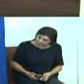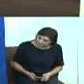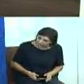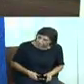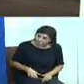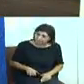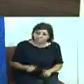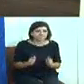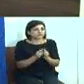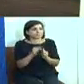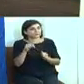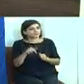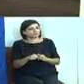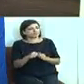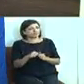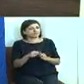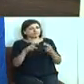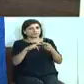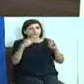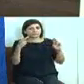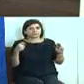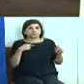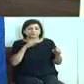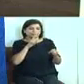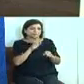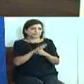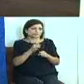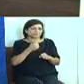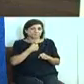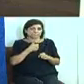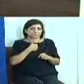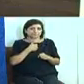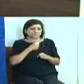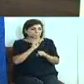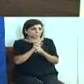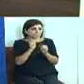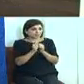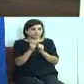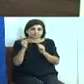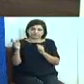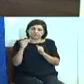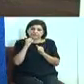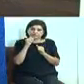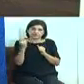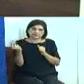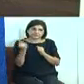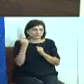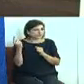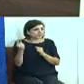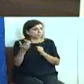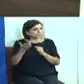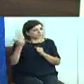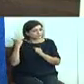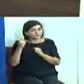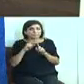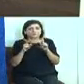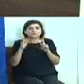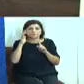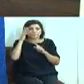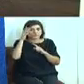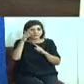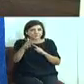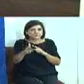this ribbon, I'm committing myself to work with you, not just on what was past, but on future endeavors to make